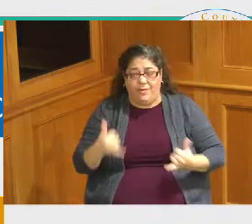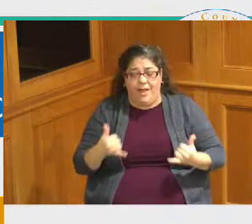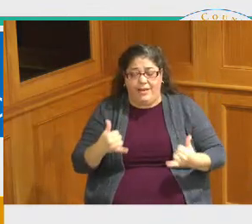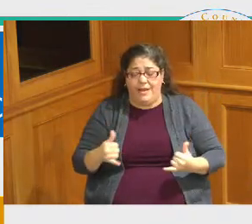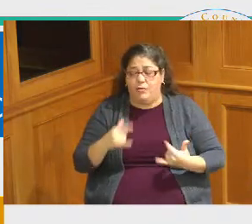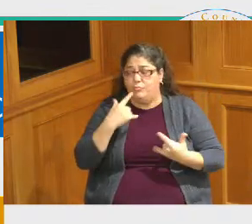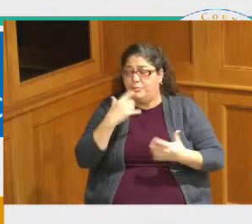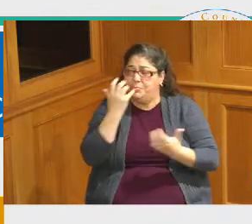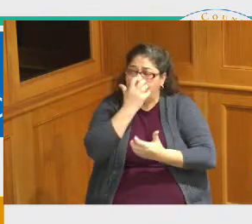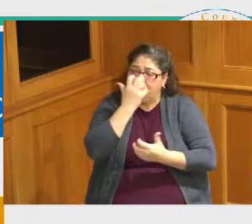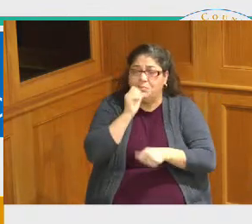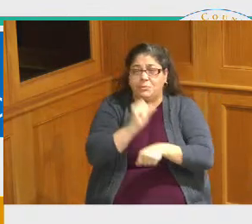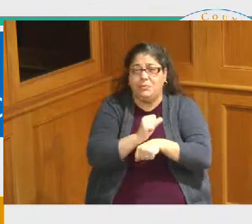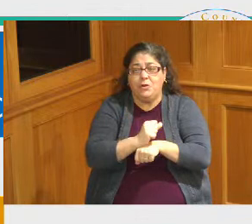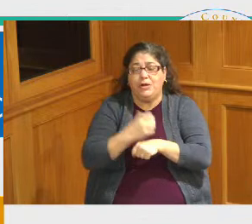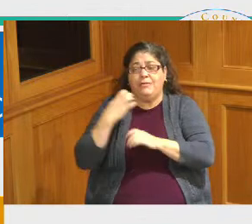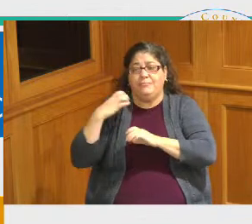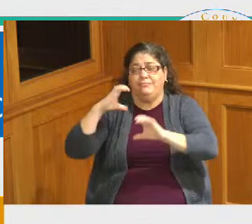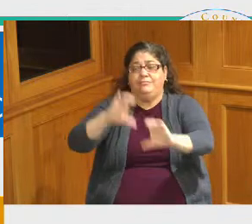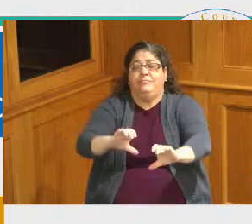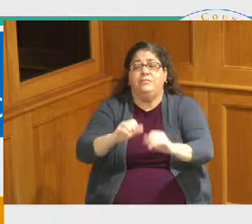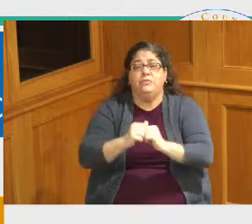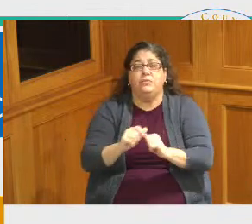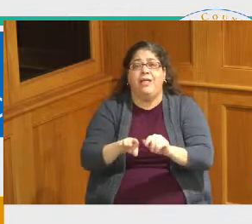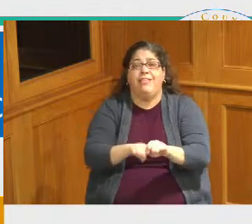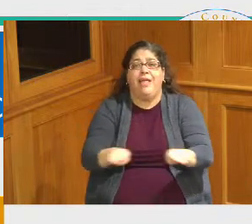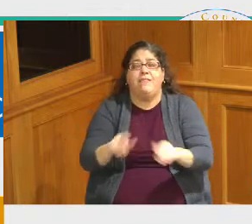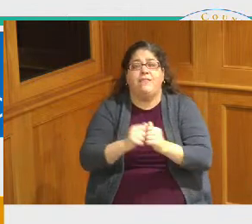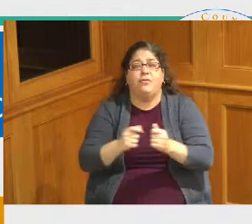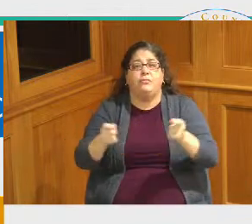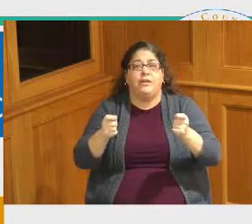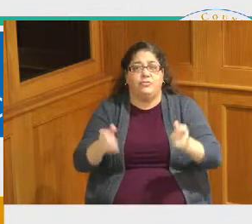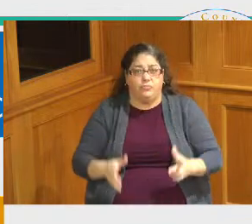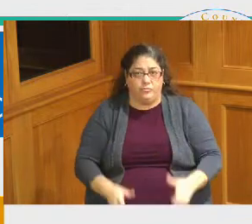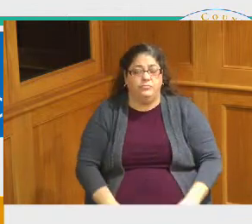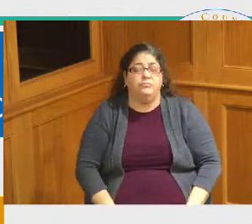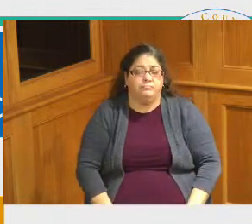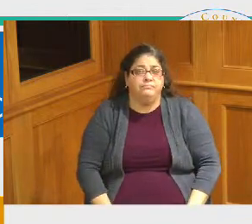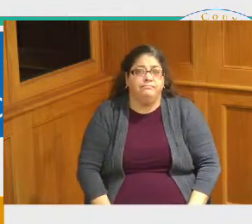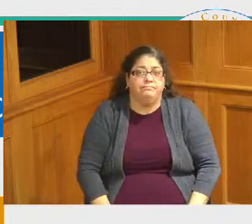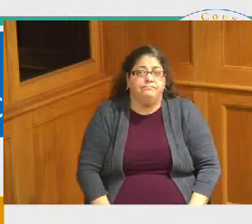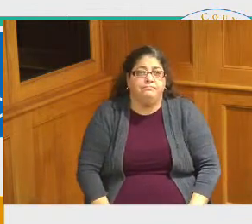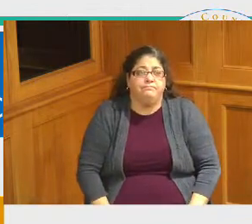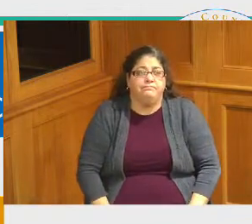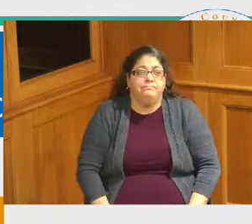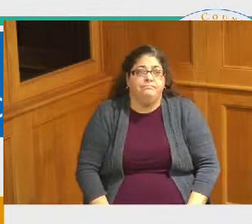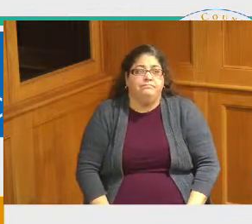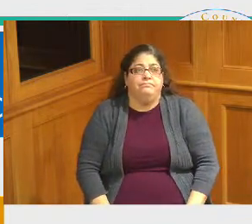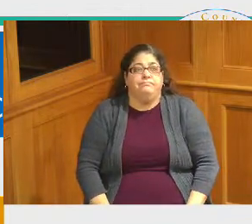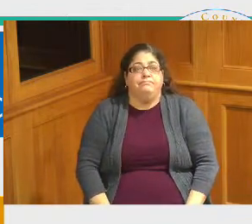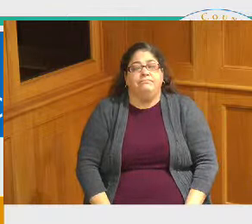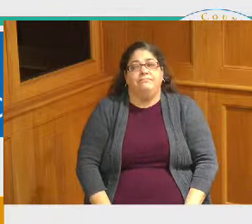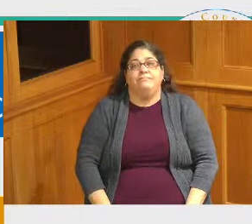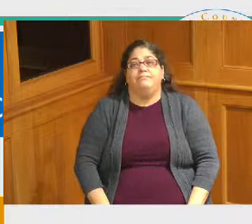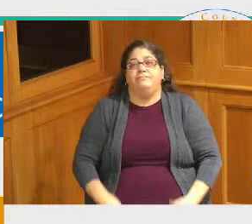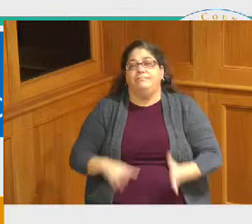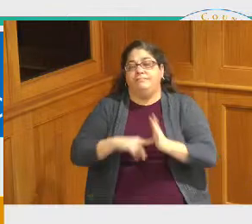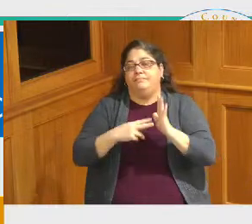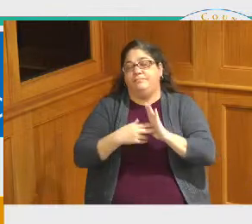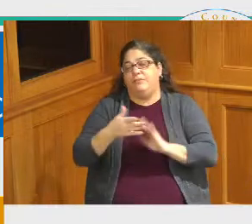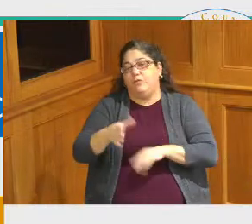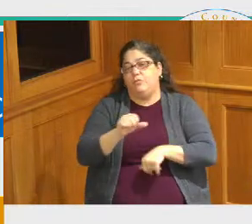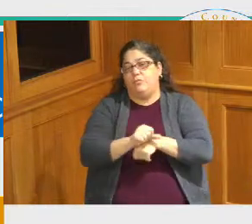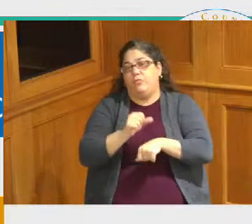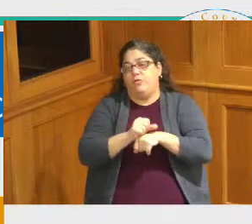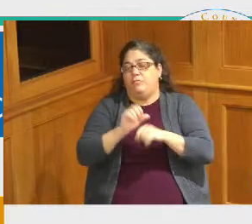that could be and should be done at a level below manager. So we feel that will open her up and make her